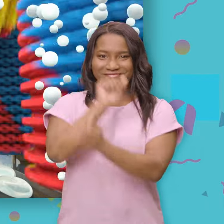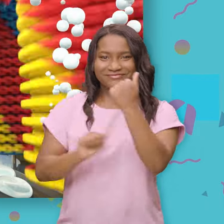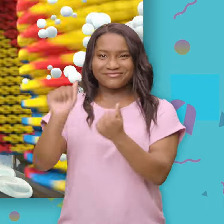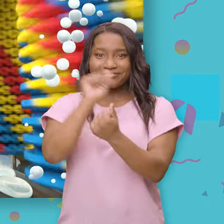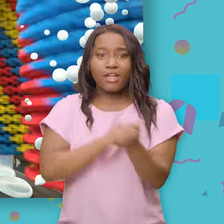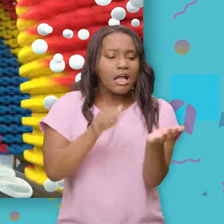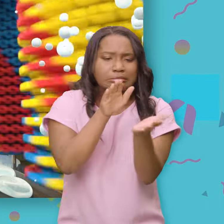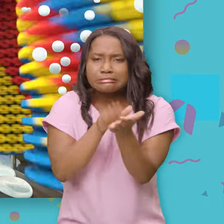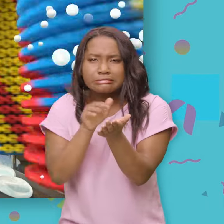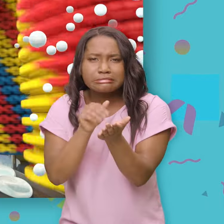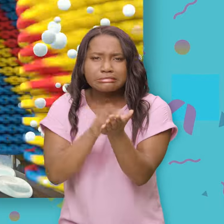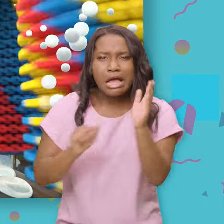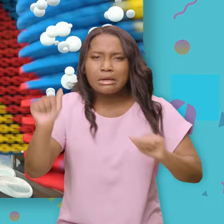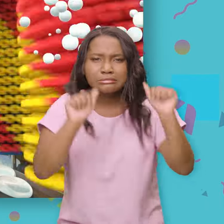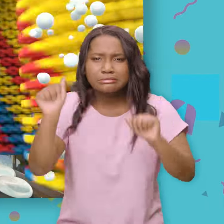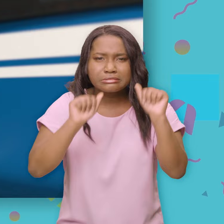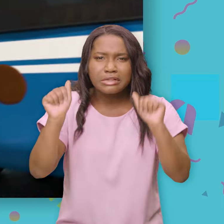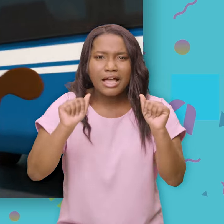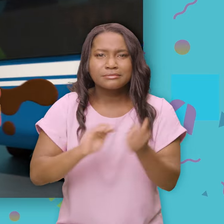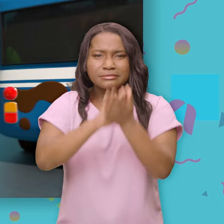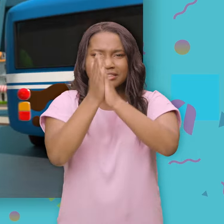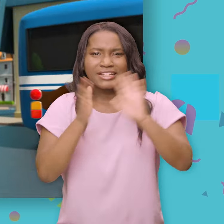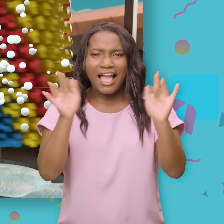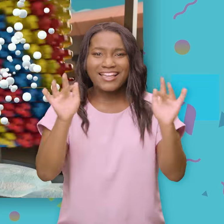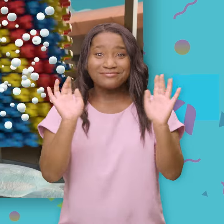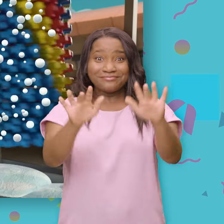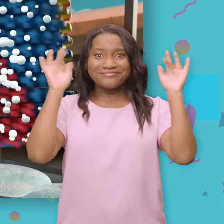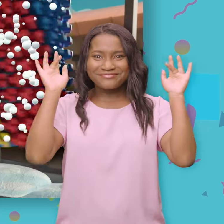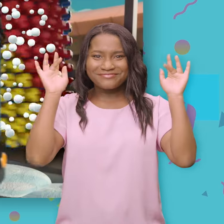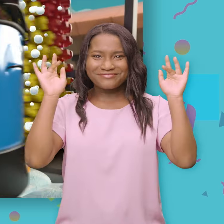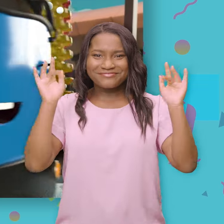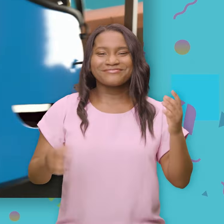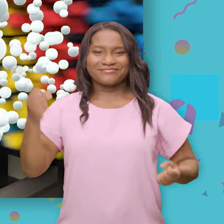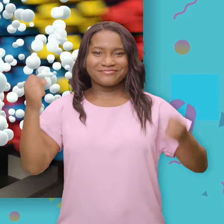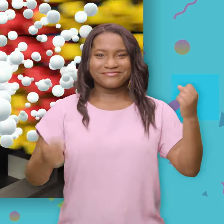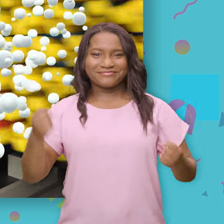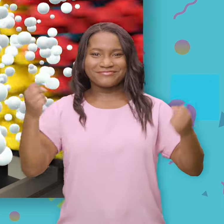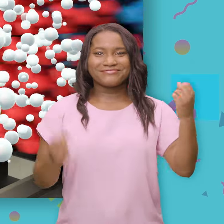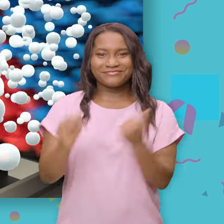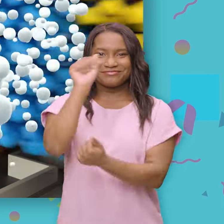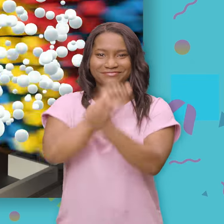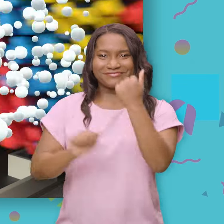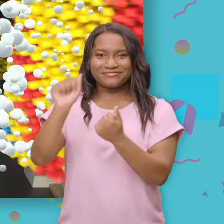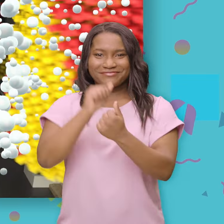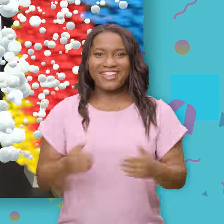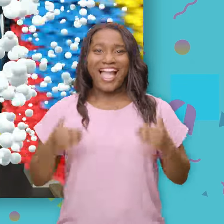wash, car wash. Scrub it up, bubble up, shine and sheen. At the car